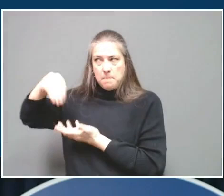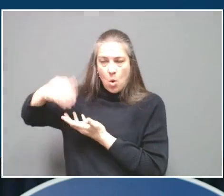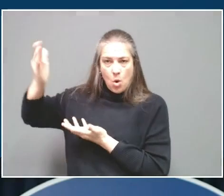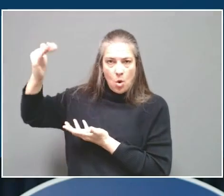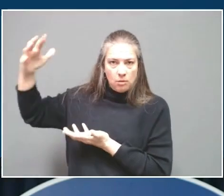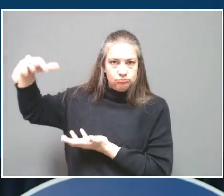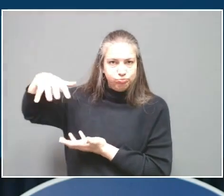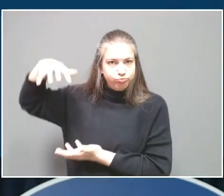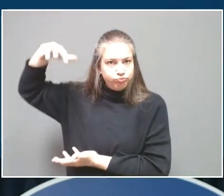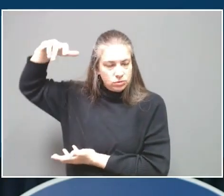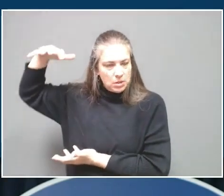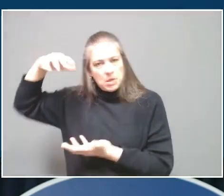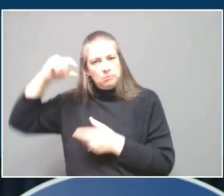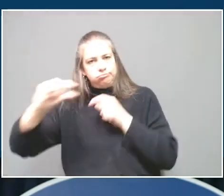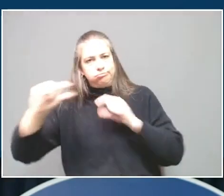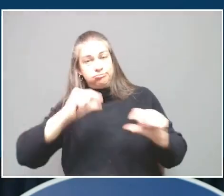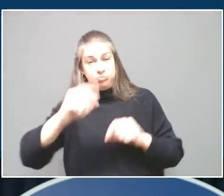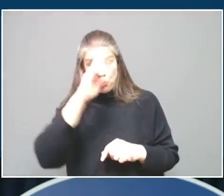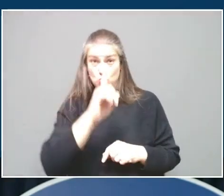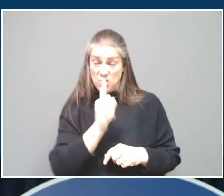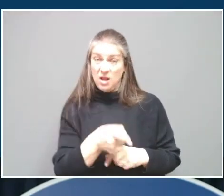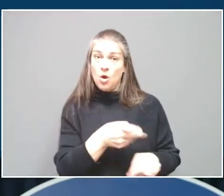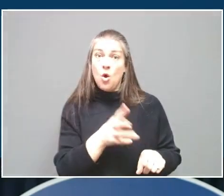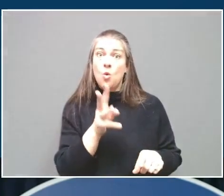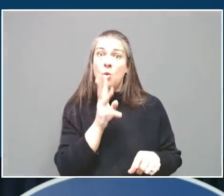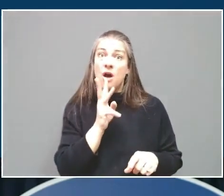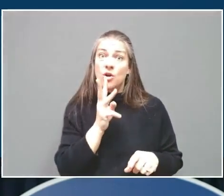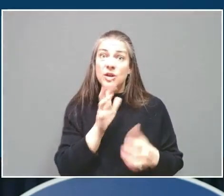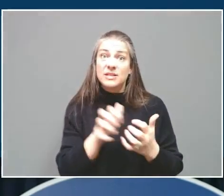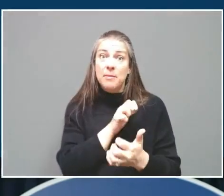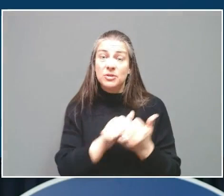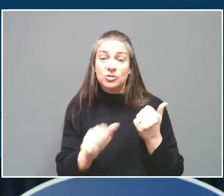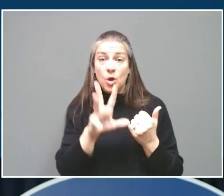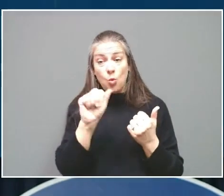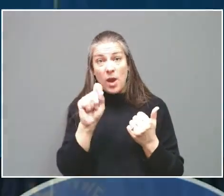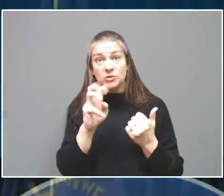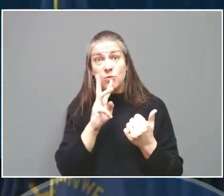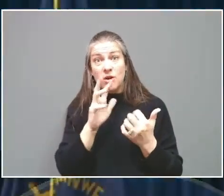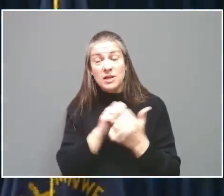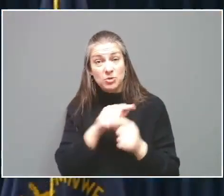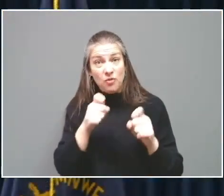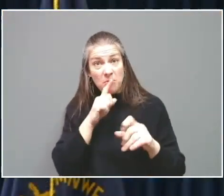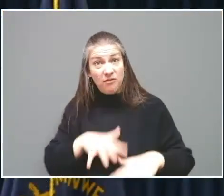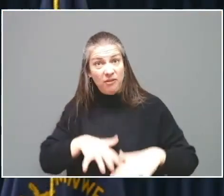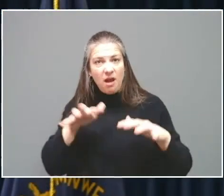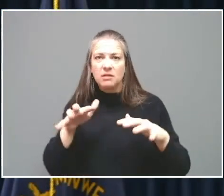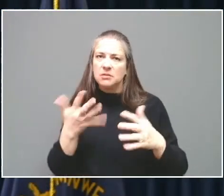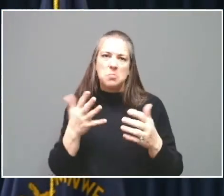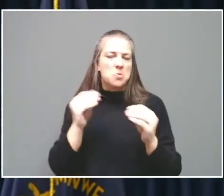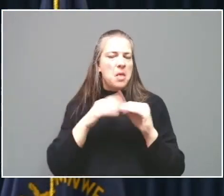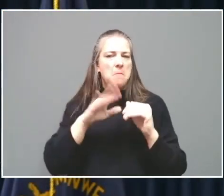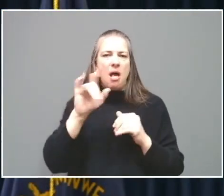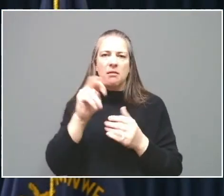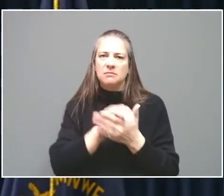over $1 billion of water and wastewater damage from the major flooding in Eastern Kentucky alone.